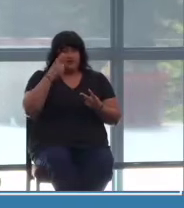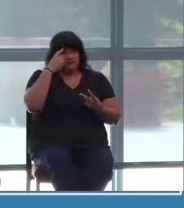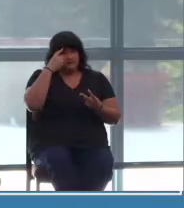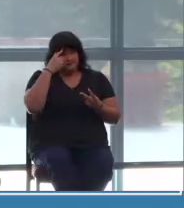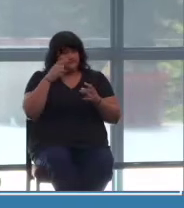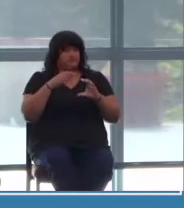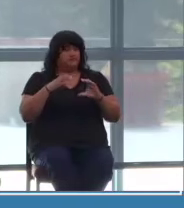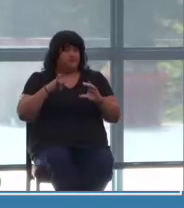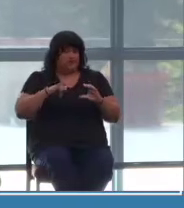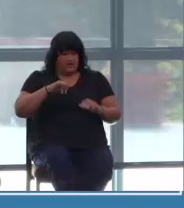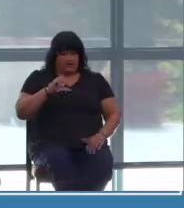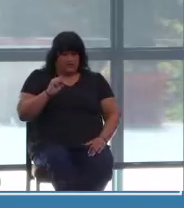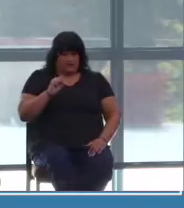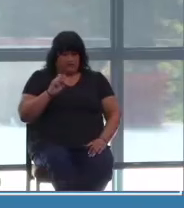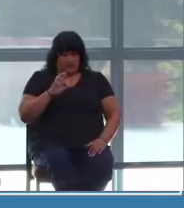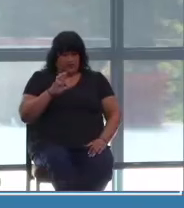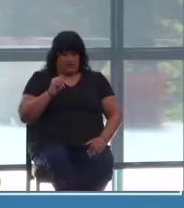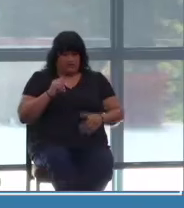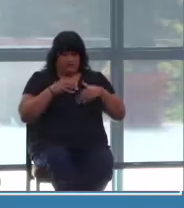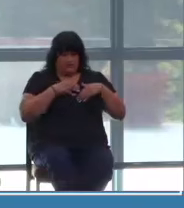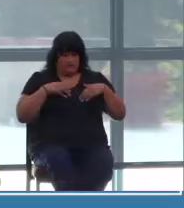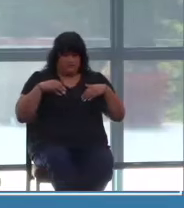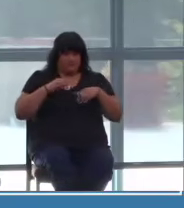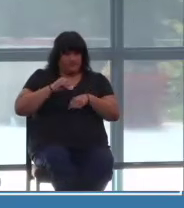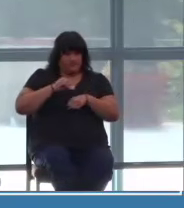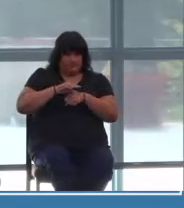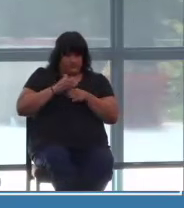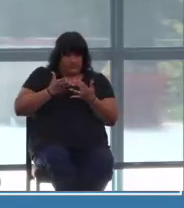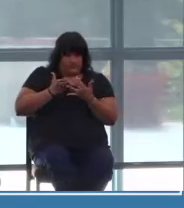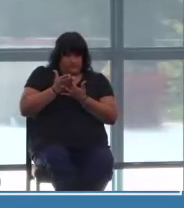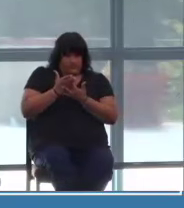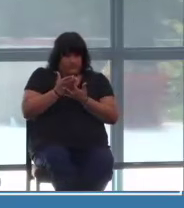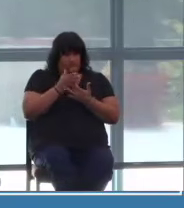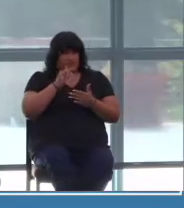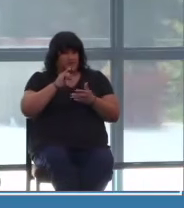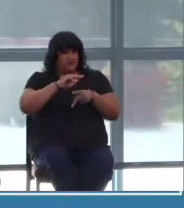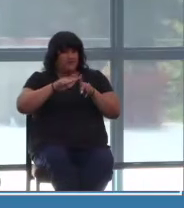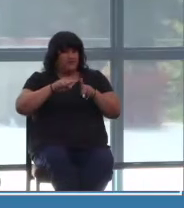through a tether-like, rope-like ligament.